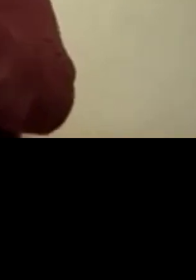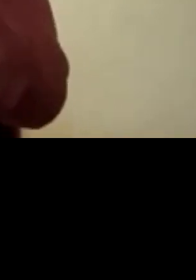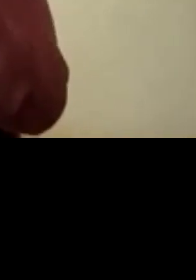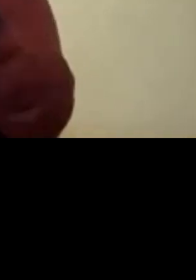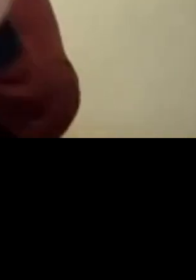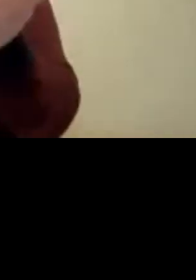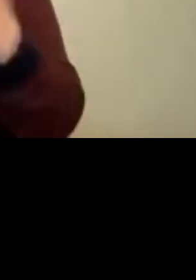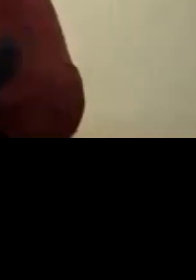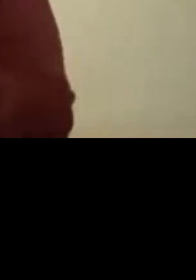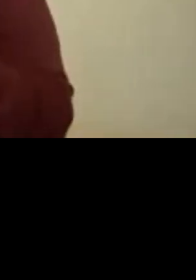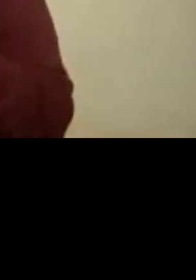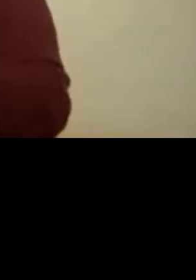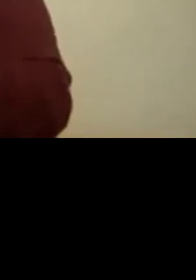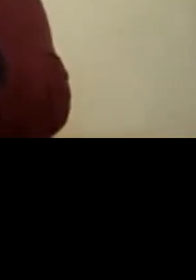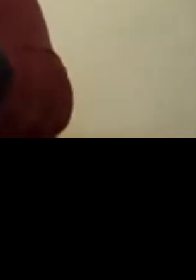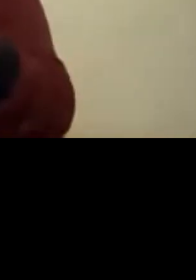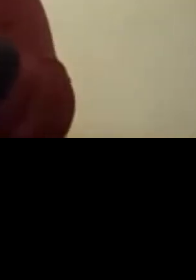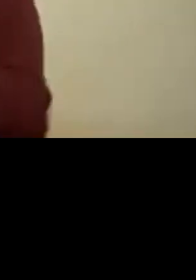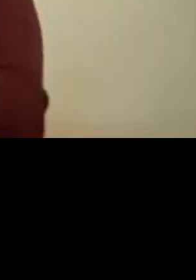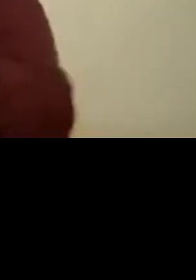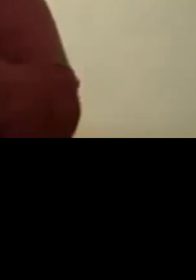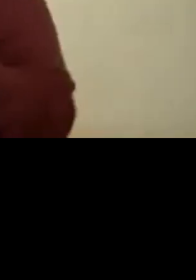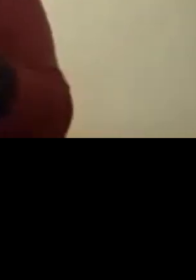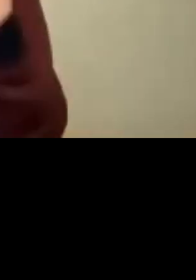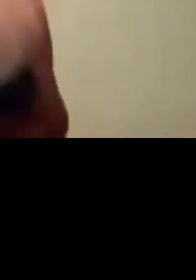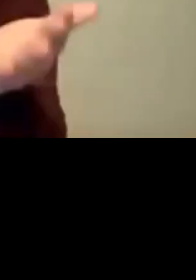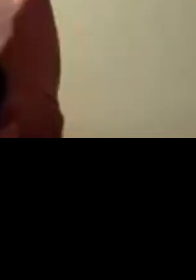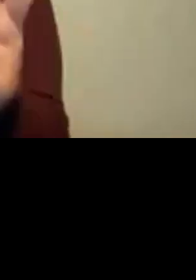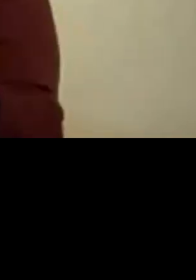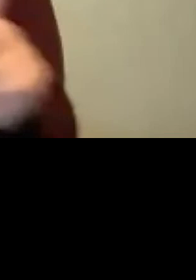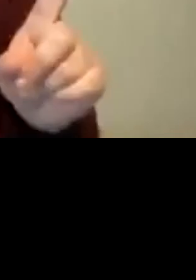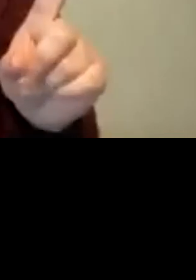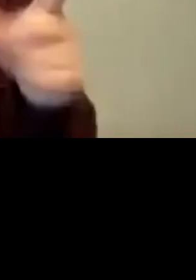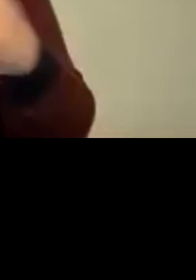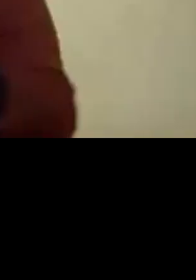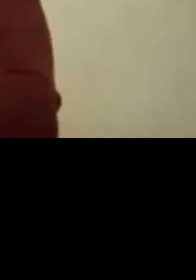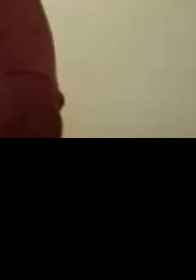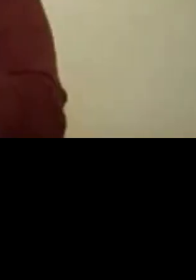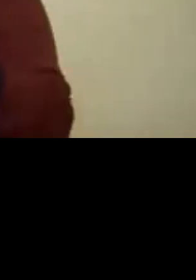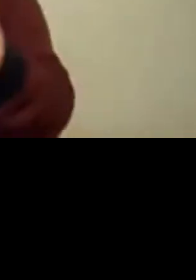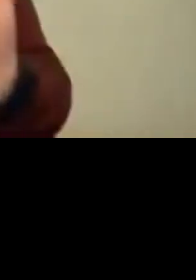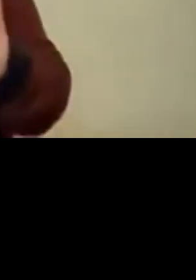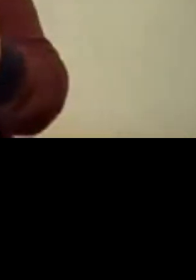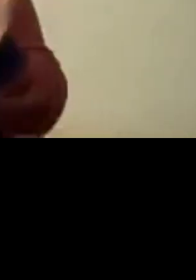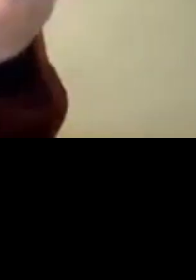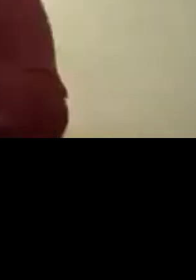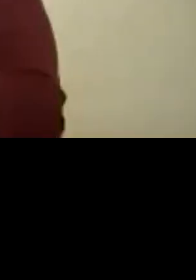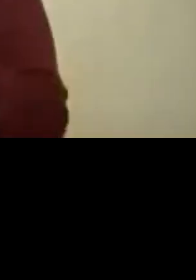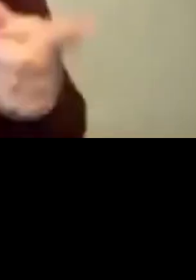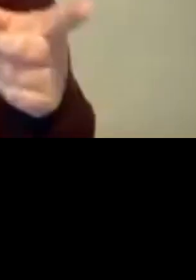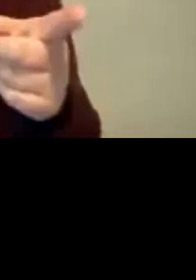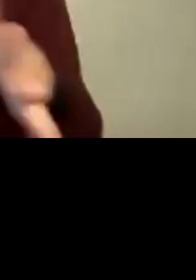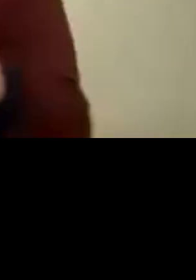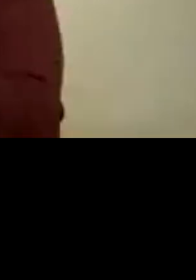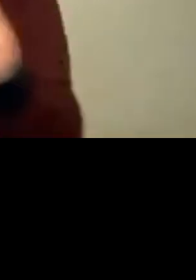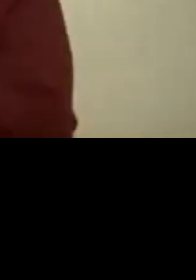to hearing updates, and I want to thank you again for presenting this year and today. Yeah, next year I'll come back with